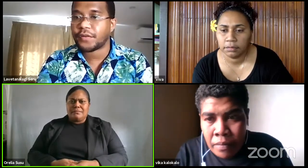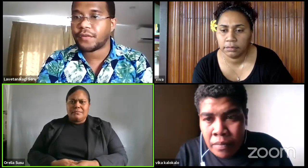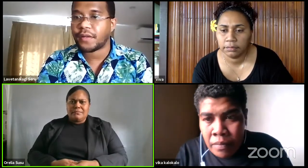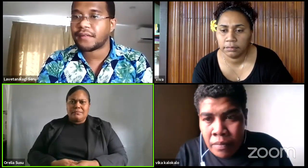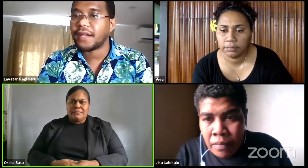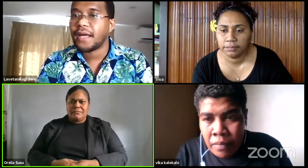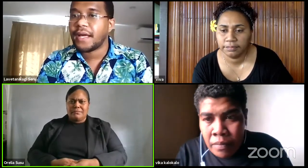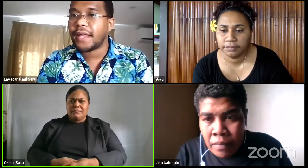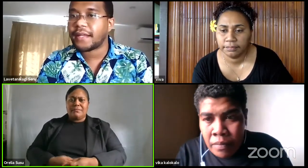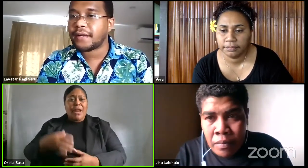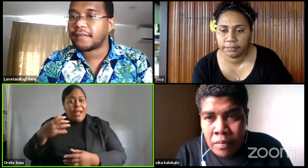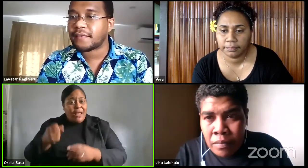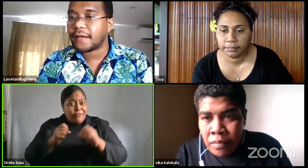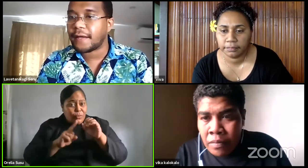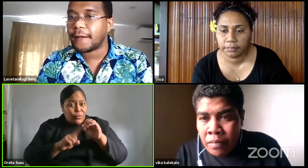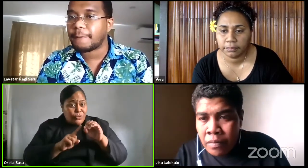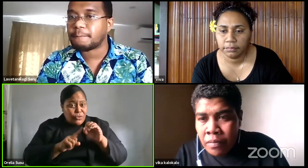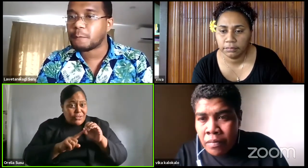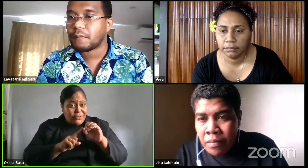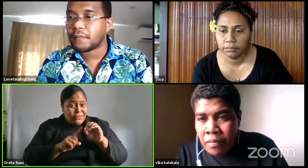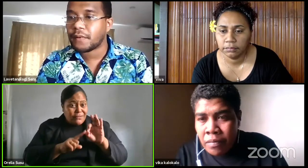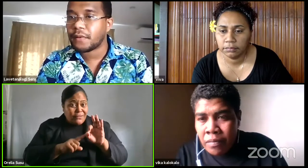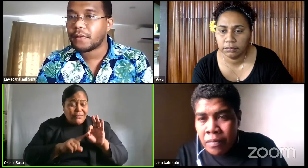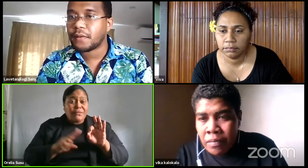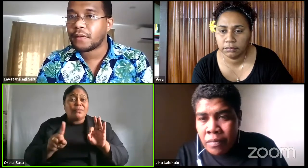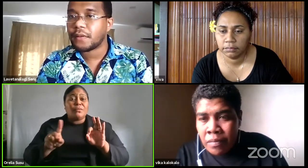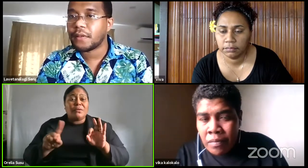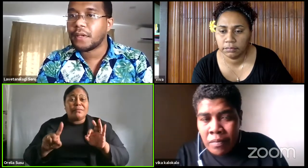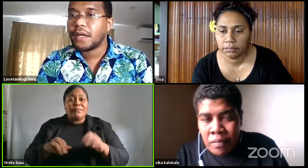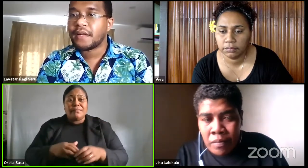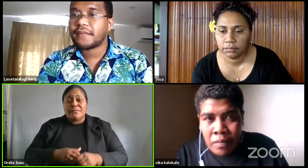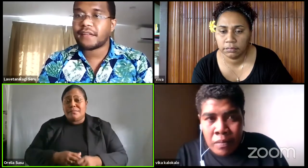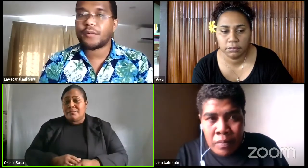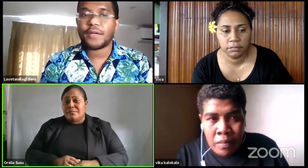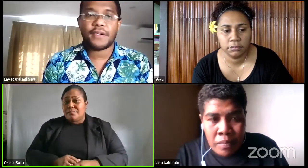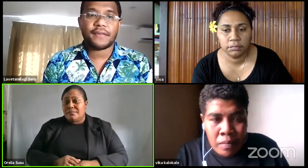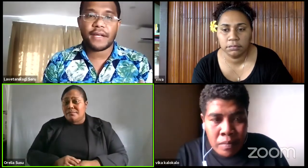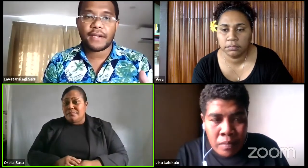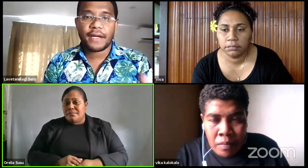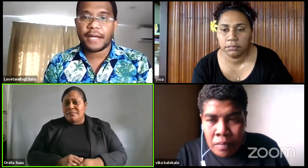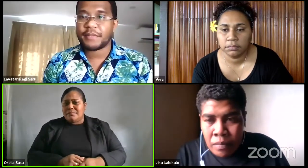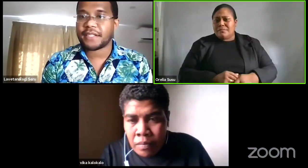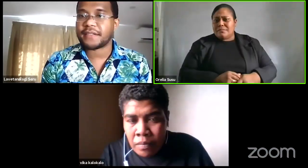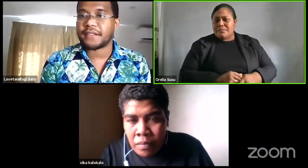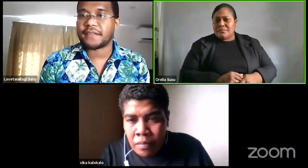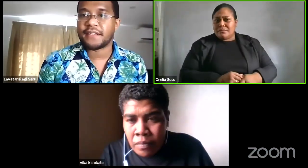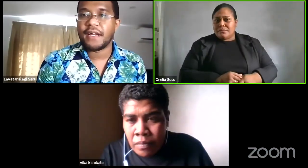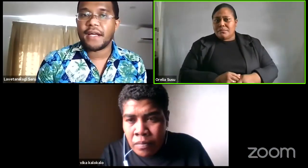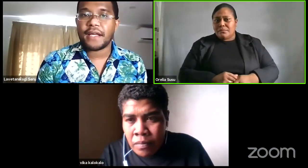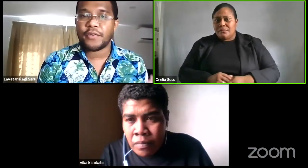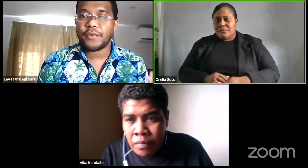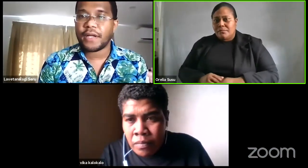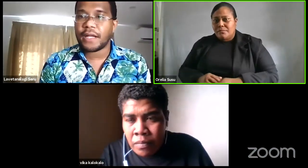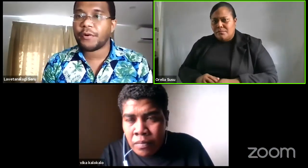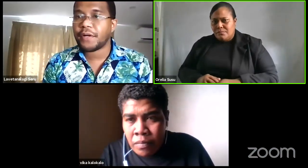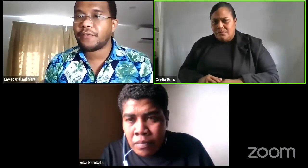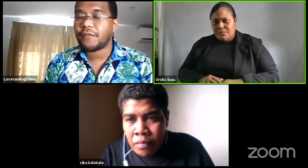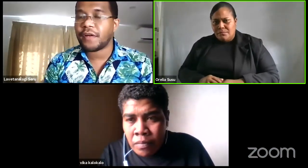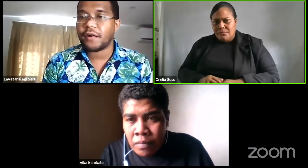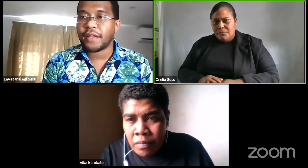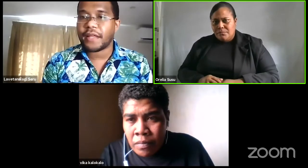respond to this, and that is sex workers and climate justice. Can you